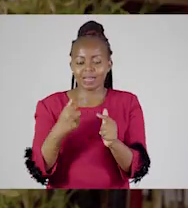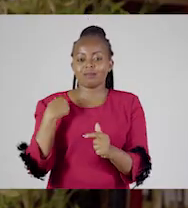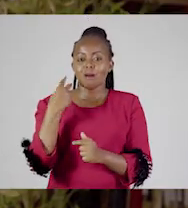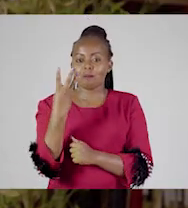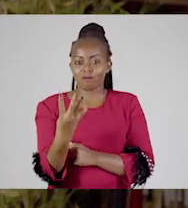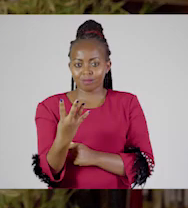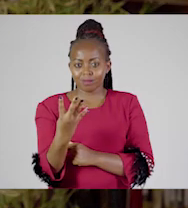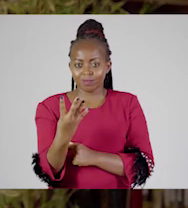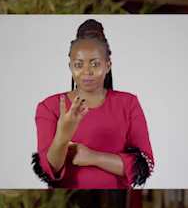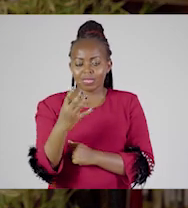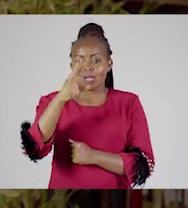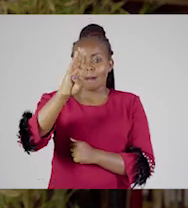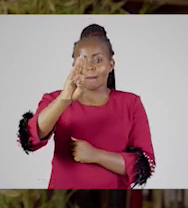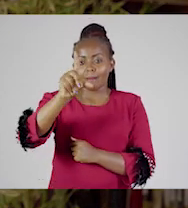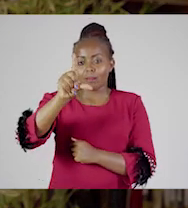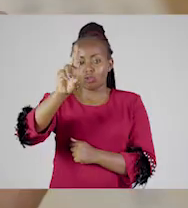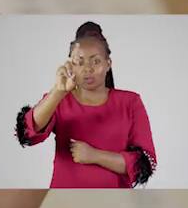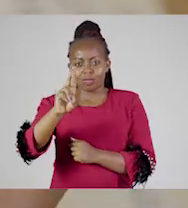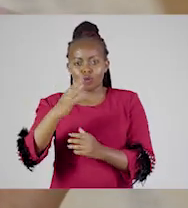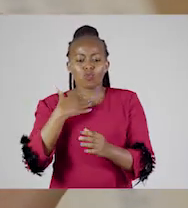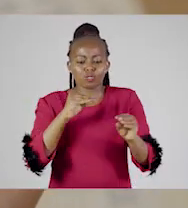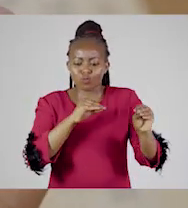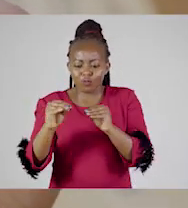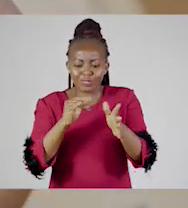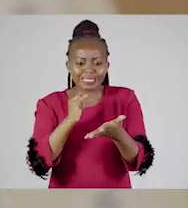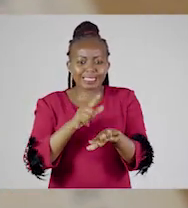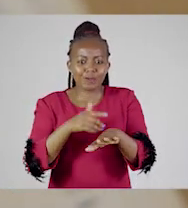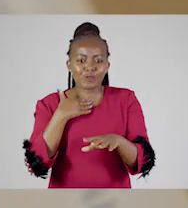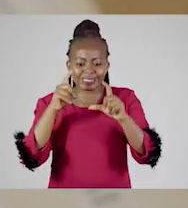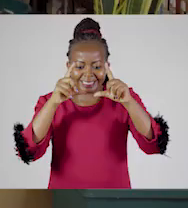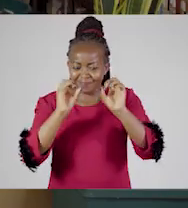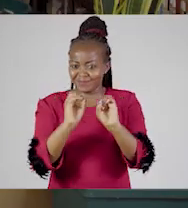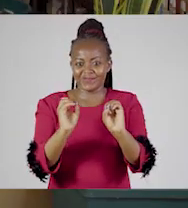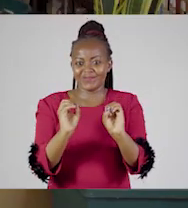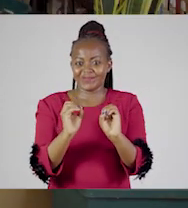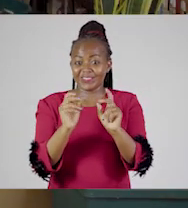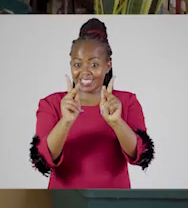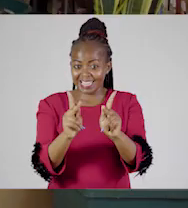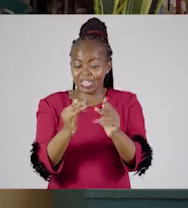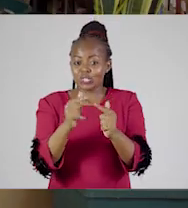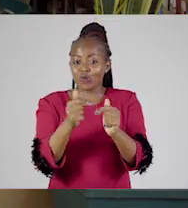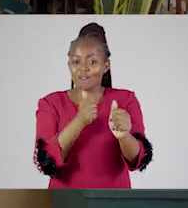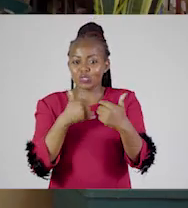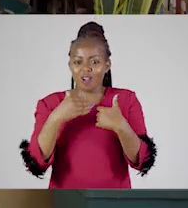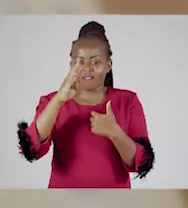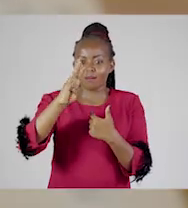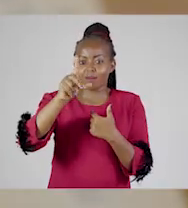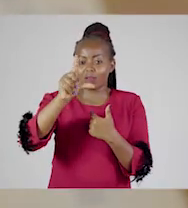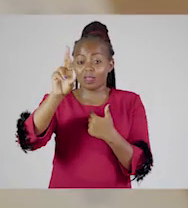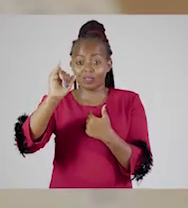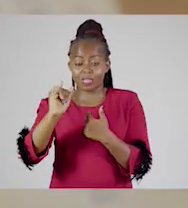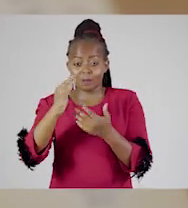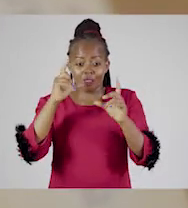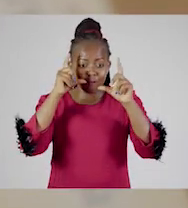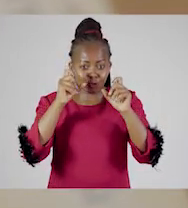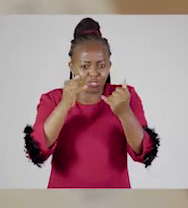fourth thing is the blur. So we don't want to be moving and so that the photo wouldn't be be blurry. So to avoid having blurry photos, try